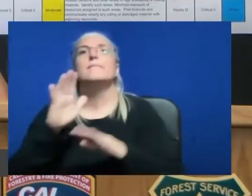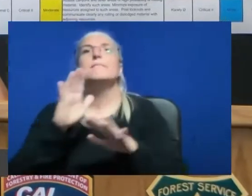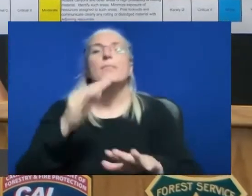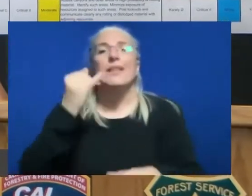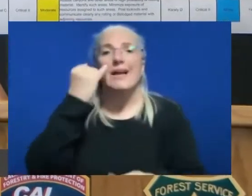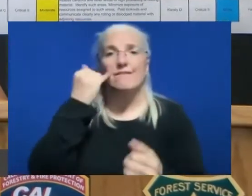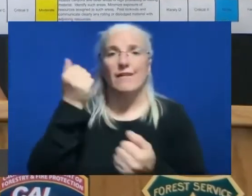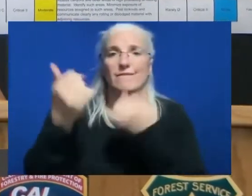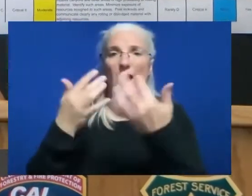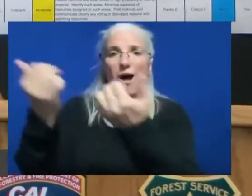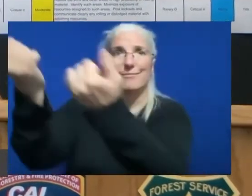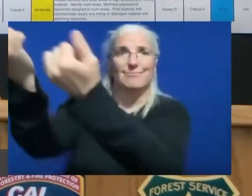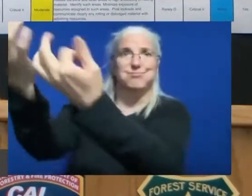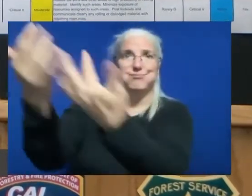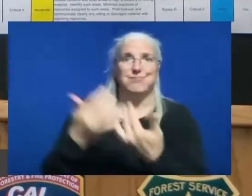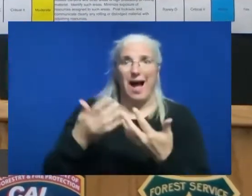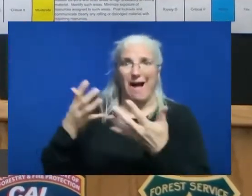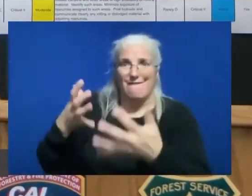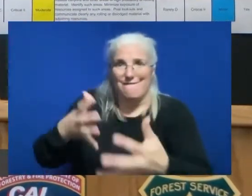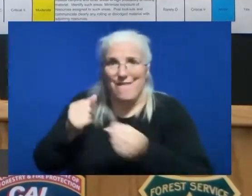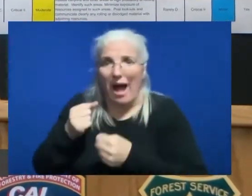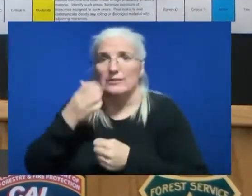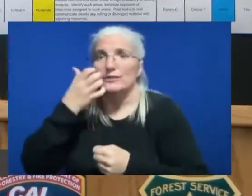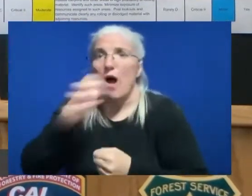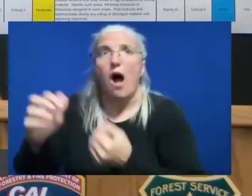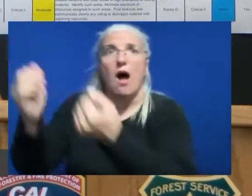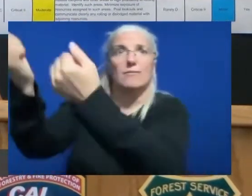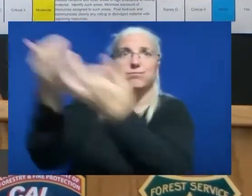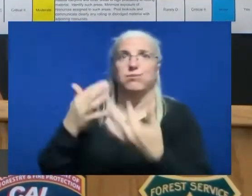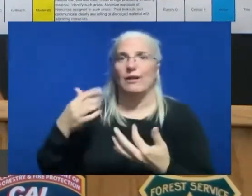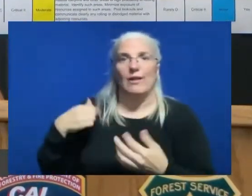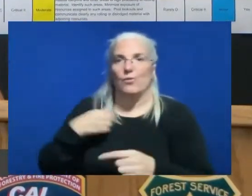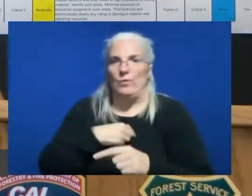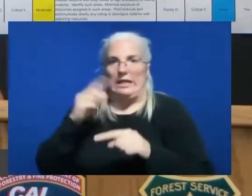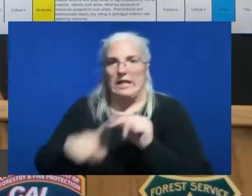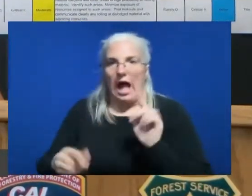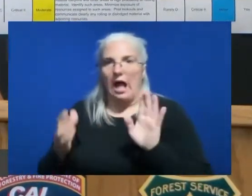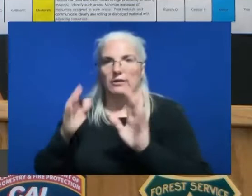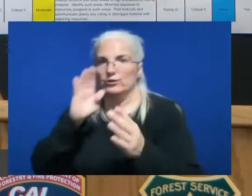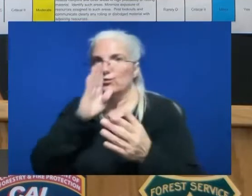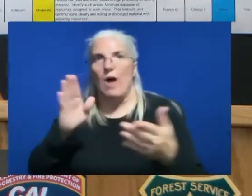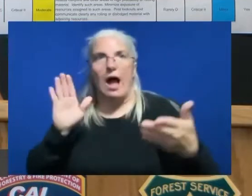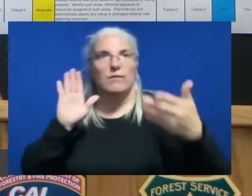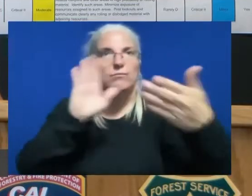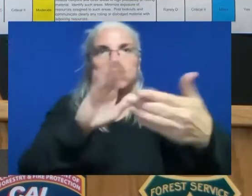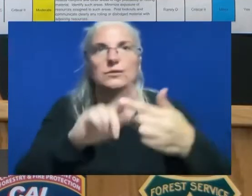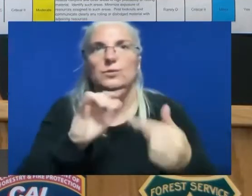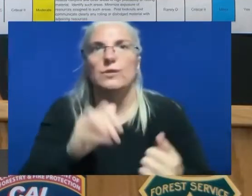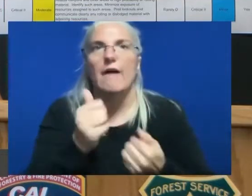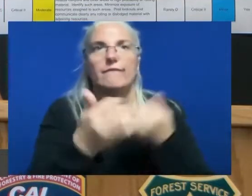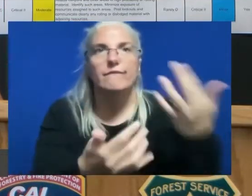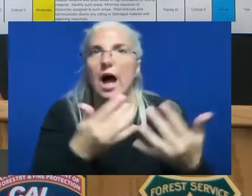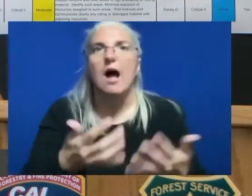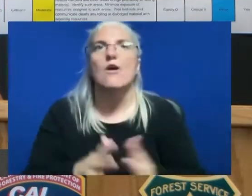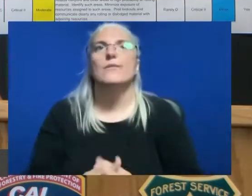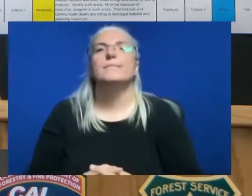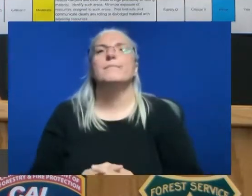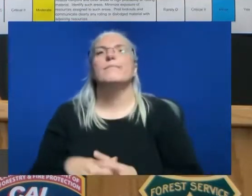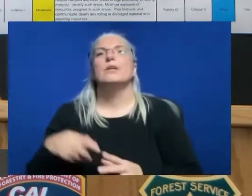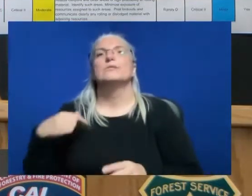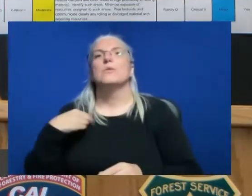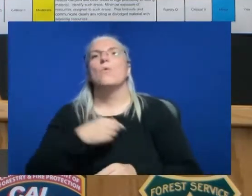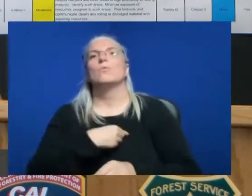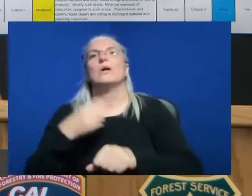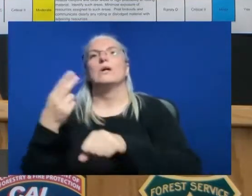way too hot for us to get close to, we have to go indirect. So we're not right up against the edge of the fire. When